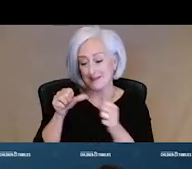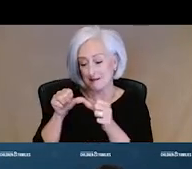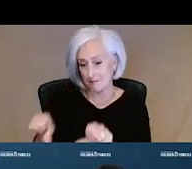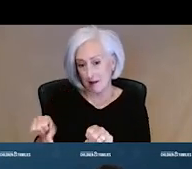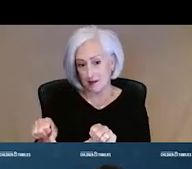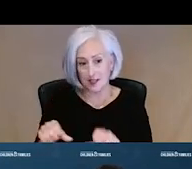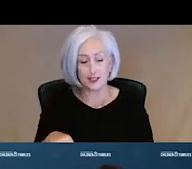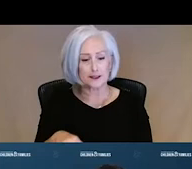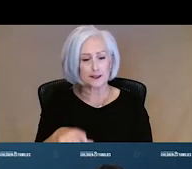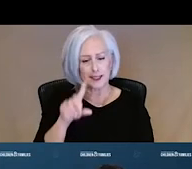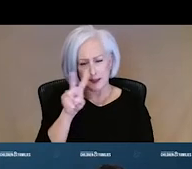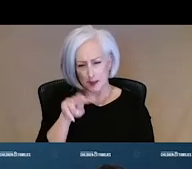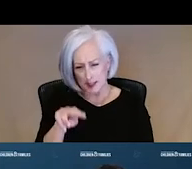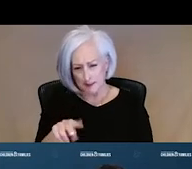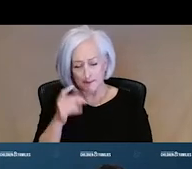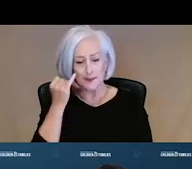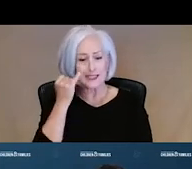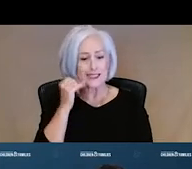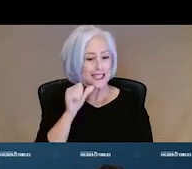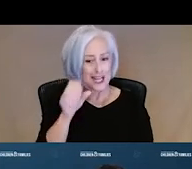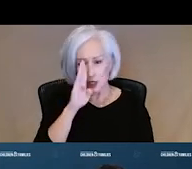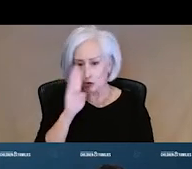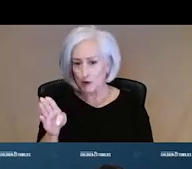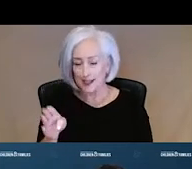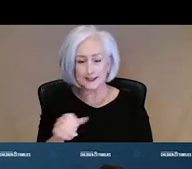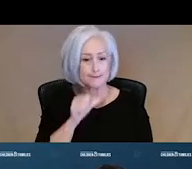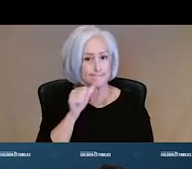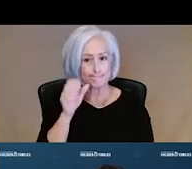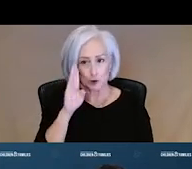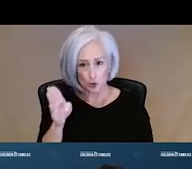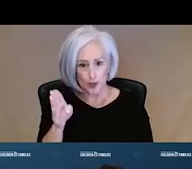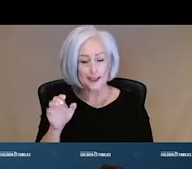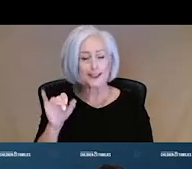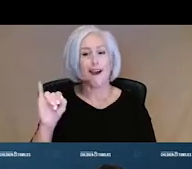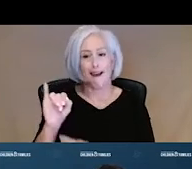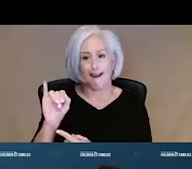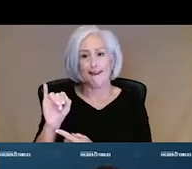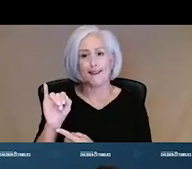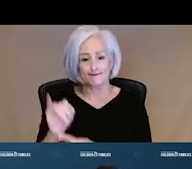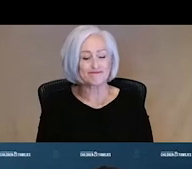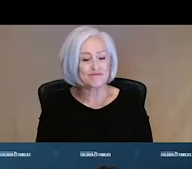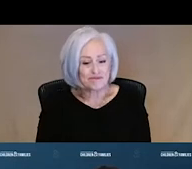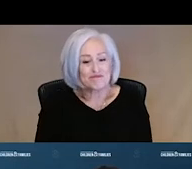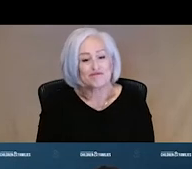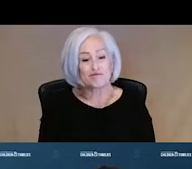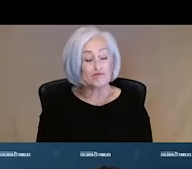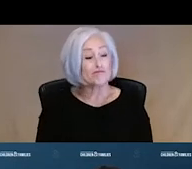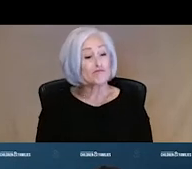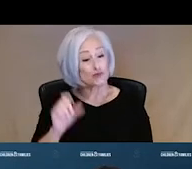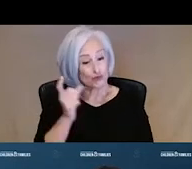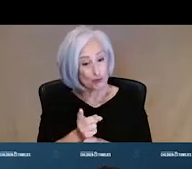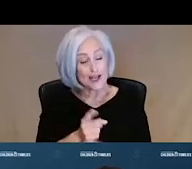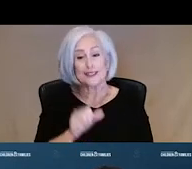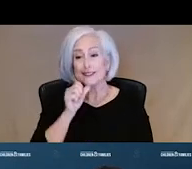I'm seeing I's and indirects. Lots of I's and indirects, yes. This is an indirect cost because the administrative staff